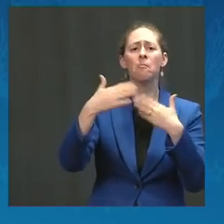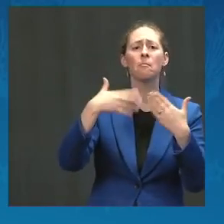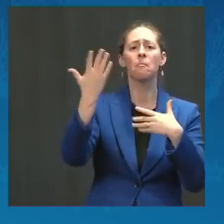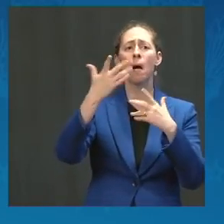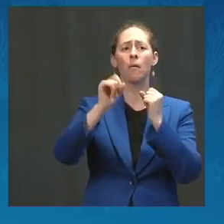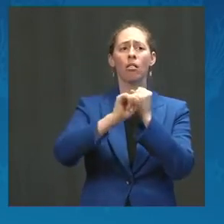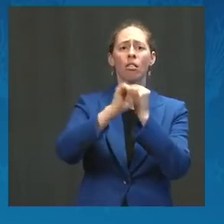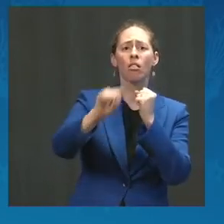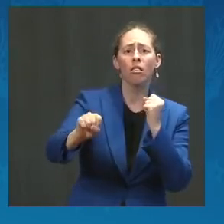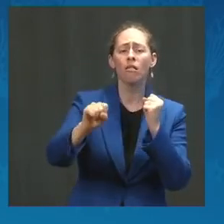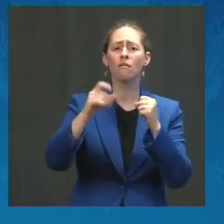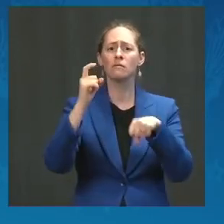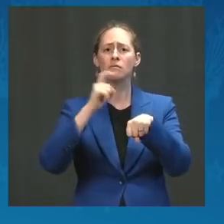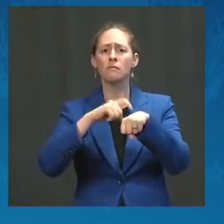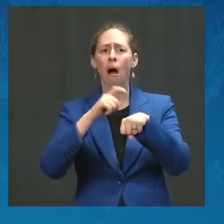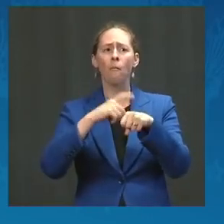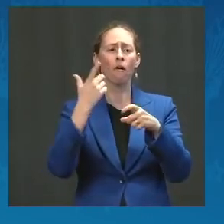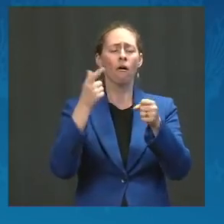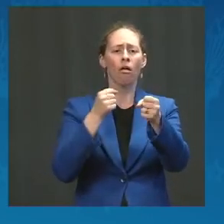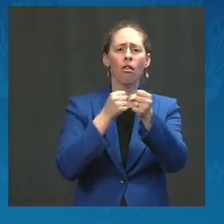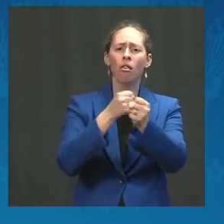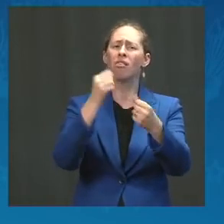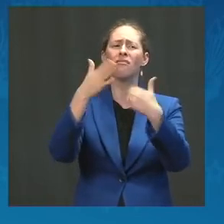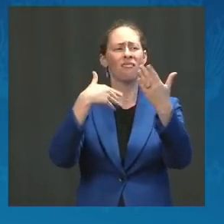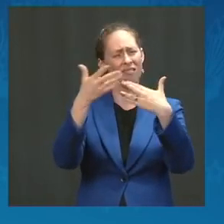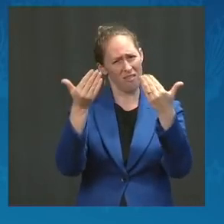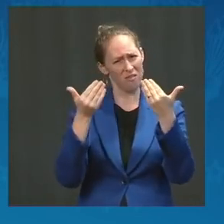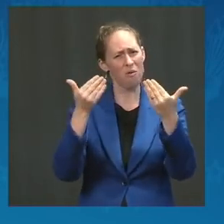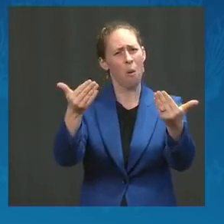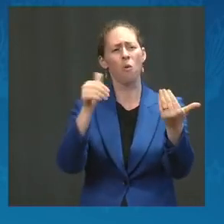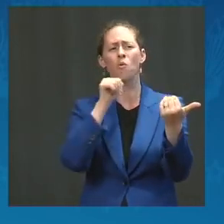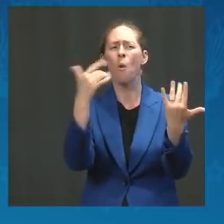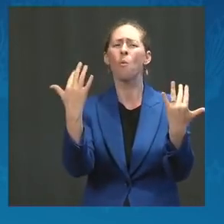late. Go get the second shot now.